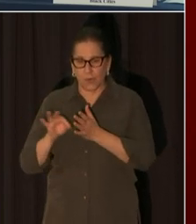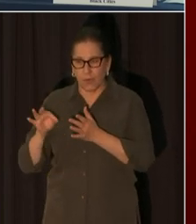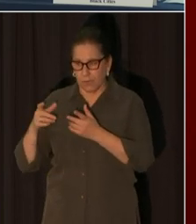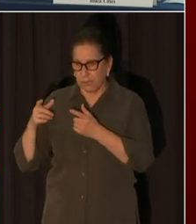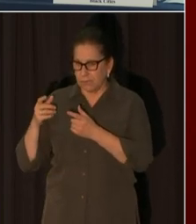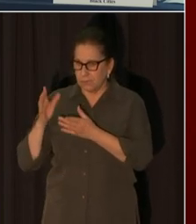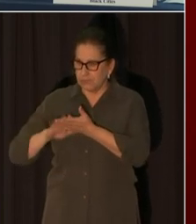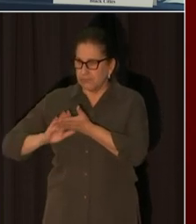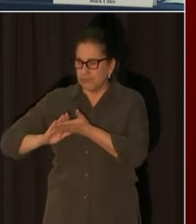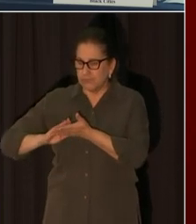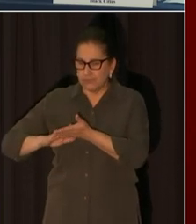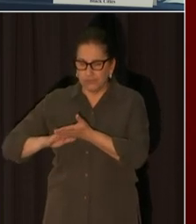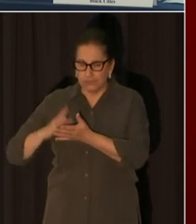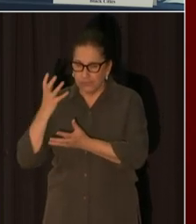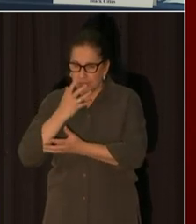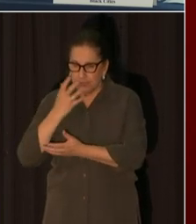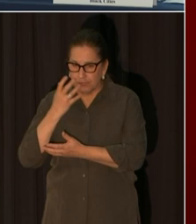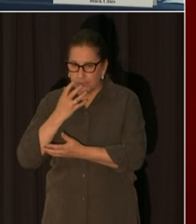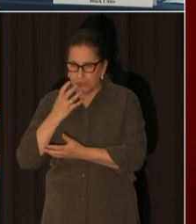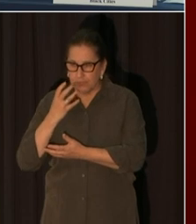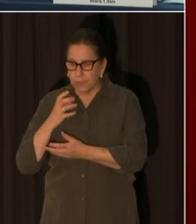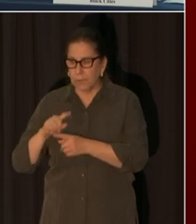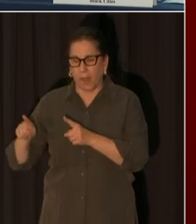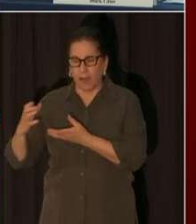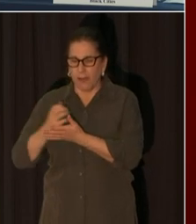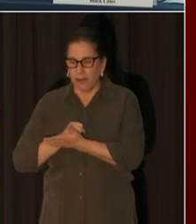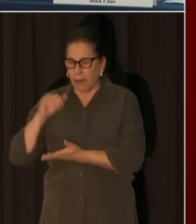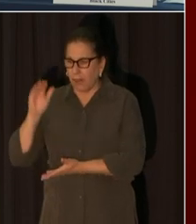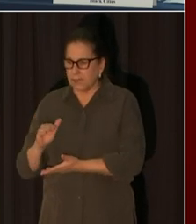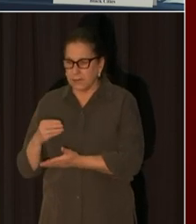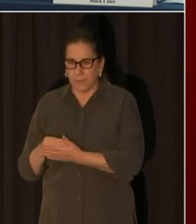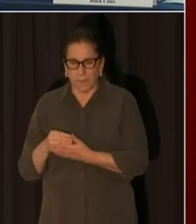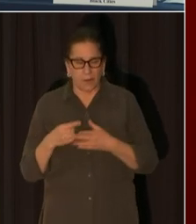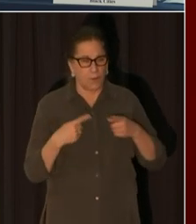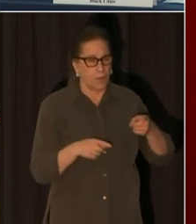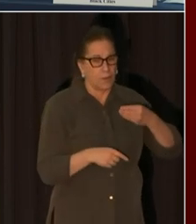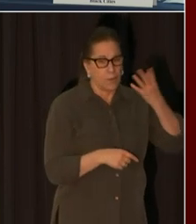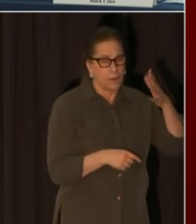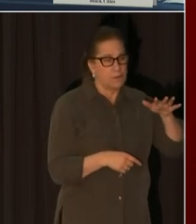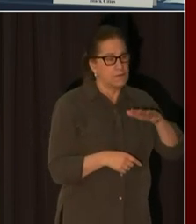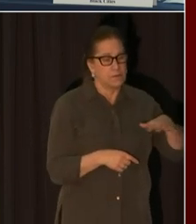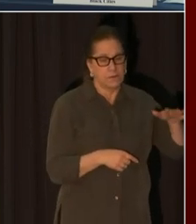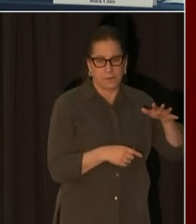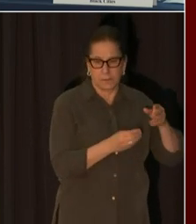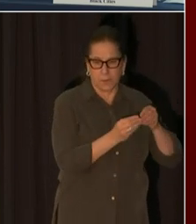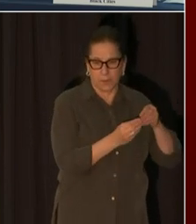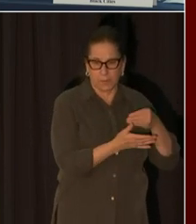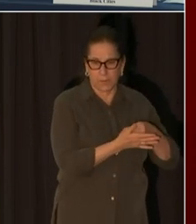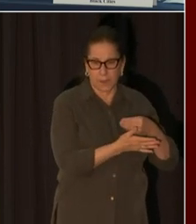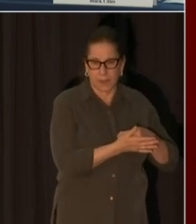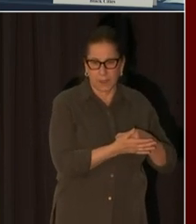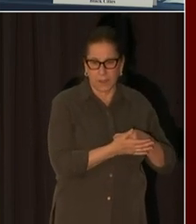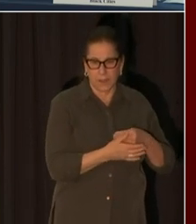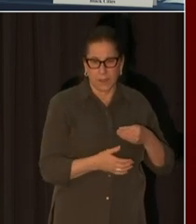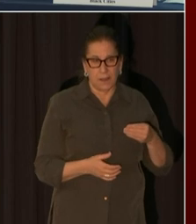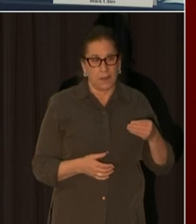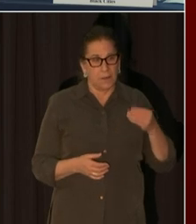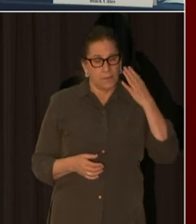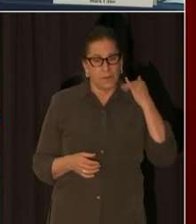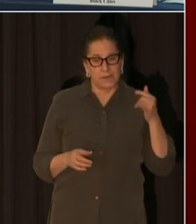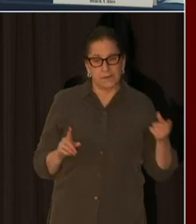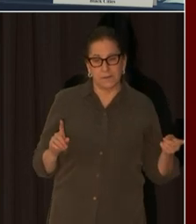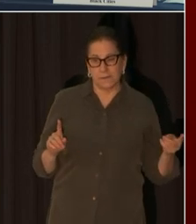revenue. This is largely because consumers bypass quality in those places due to negative perceptions of black residents who